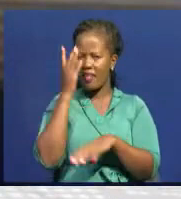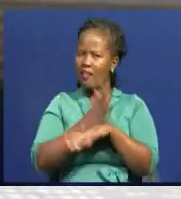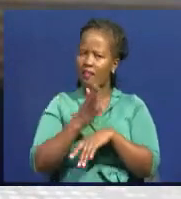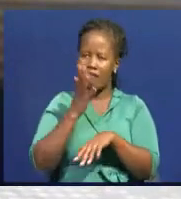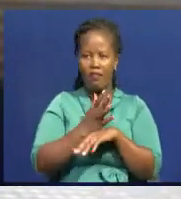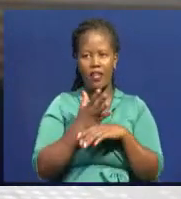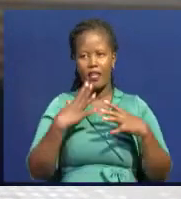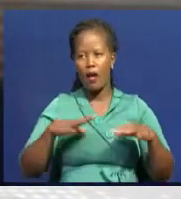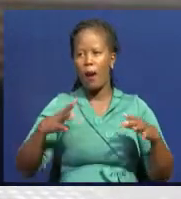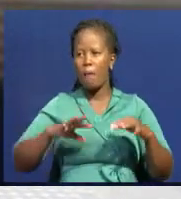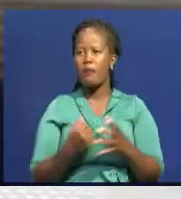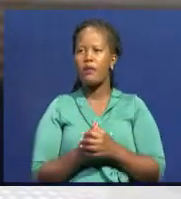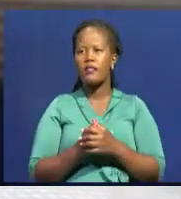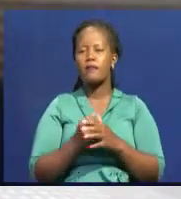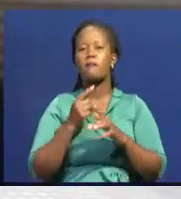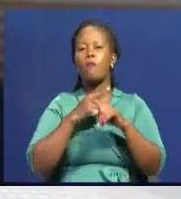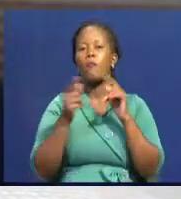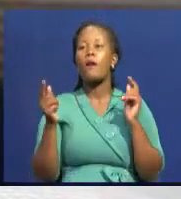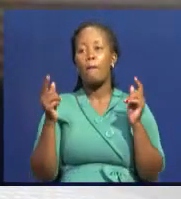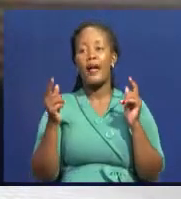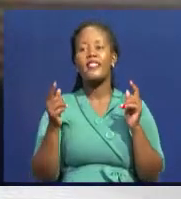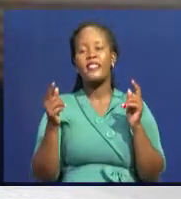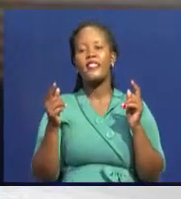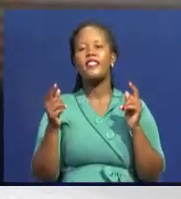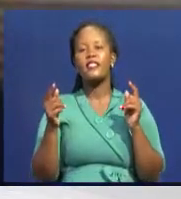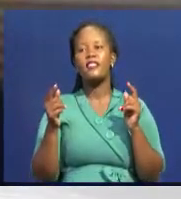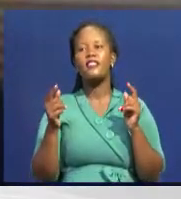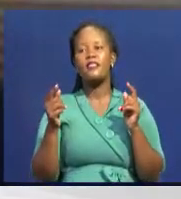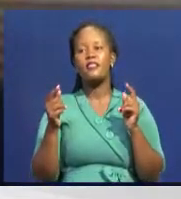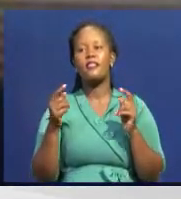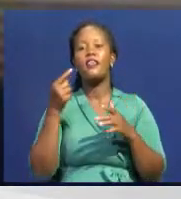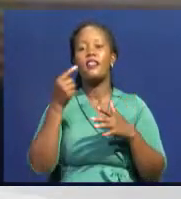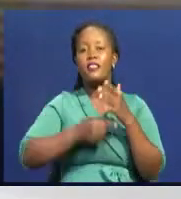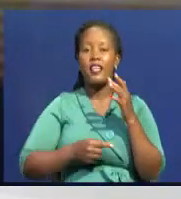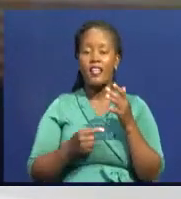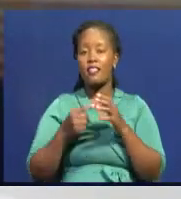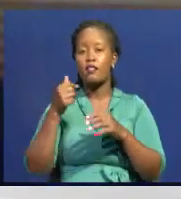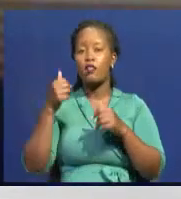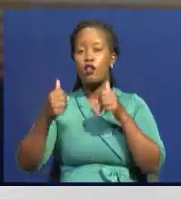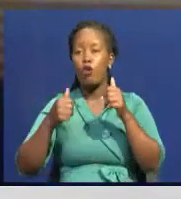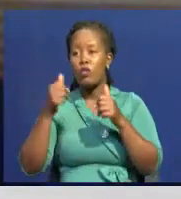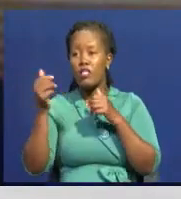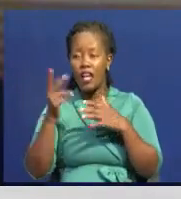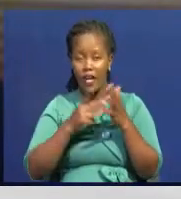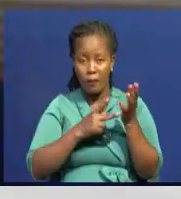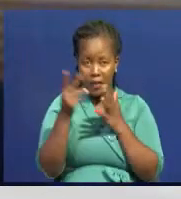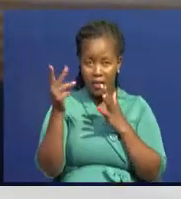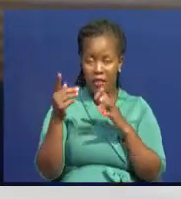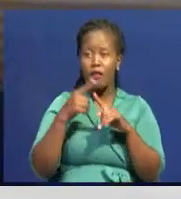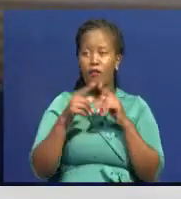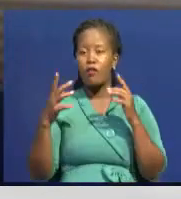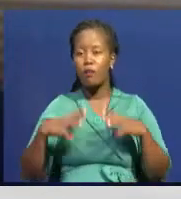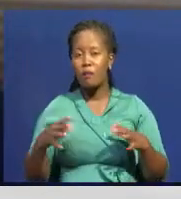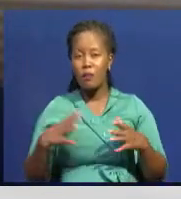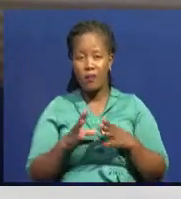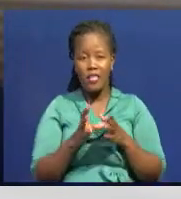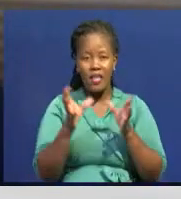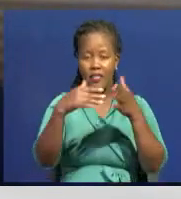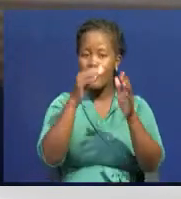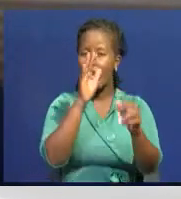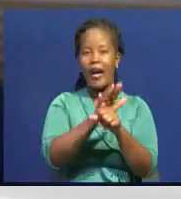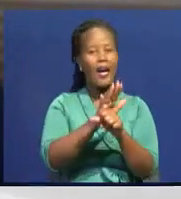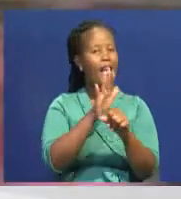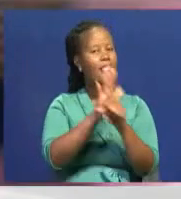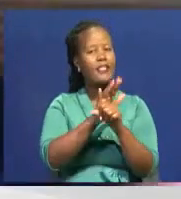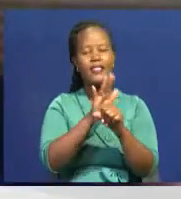differently. But the amount of taxes that are paid from these people to the economy is massive.